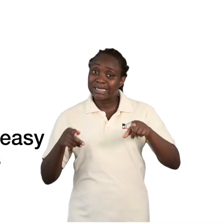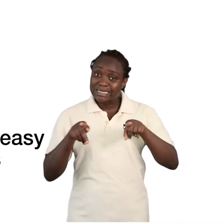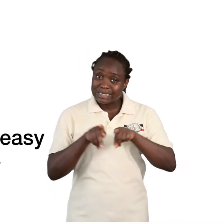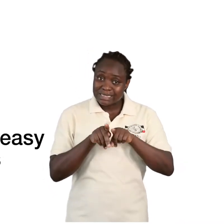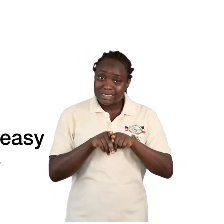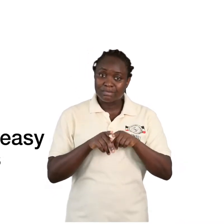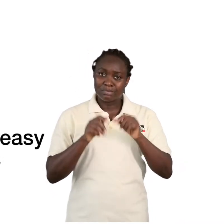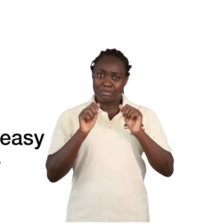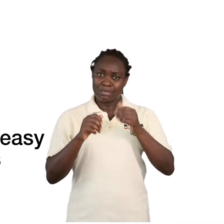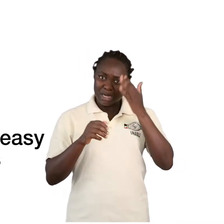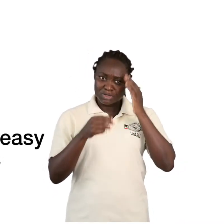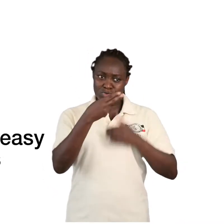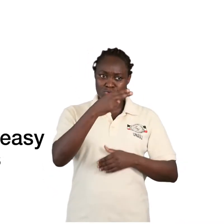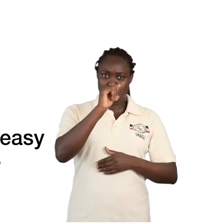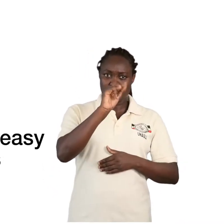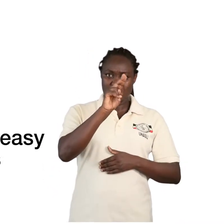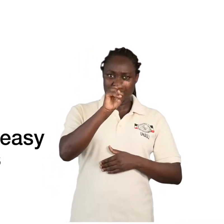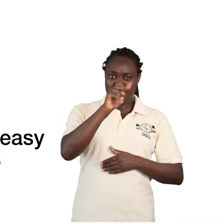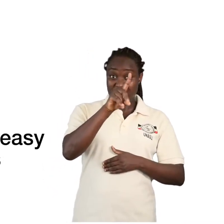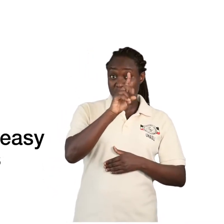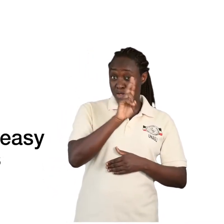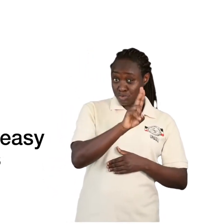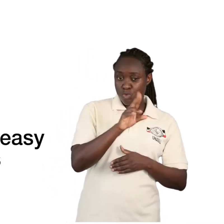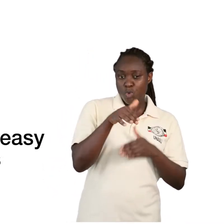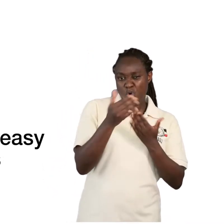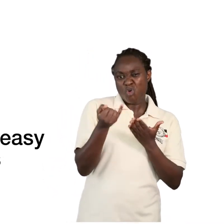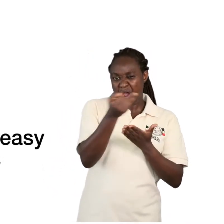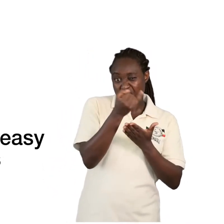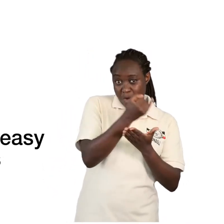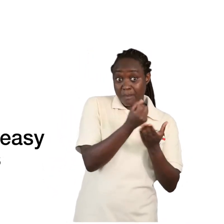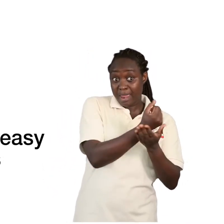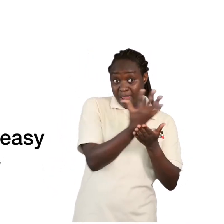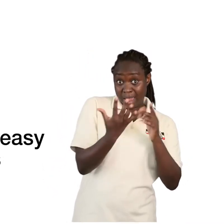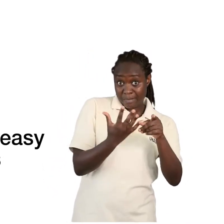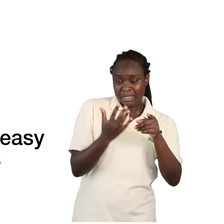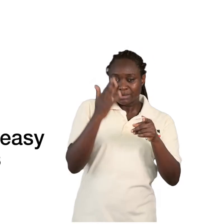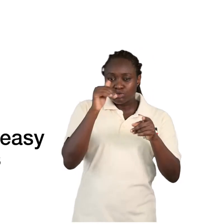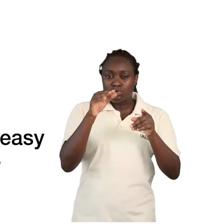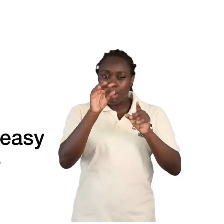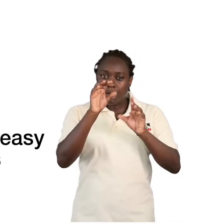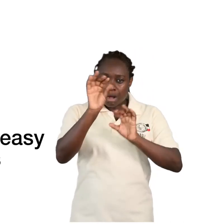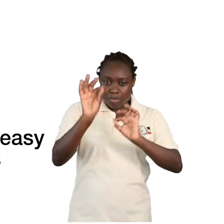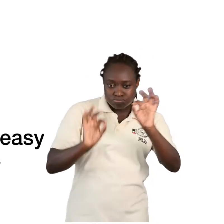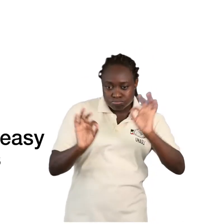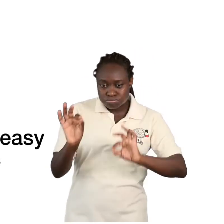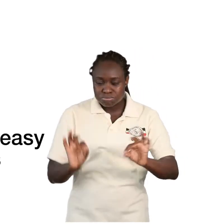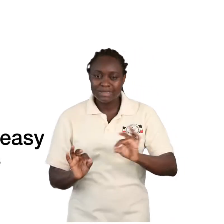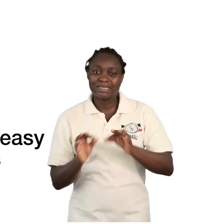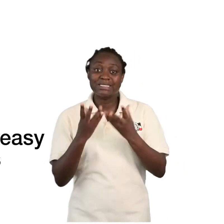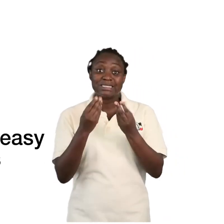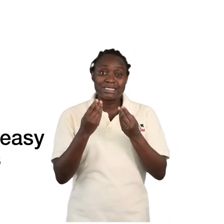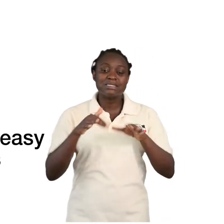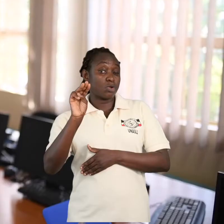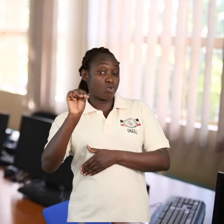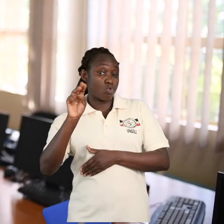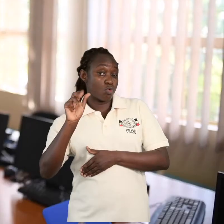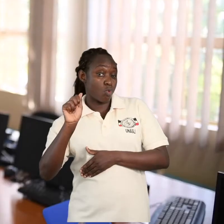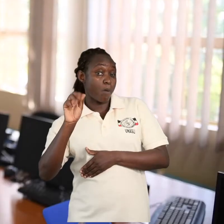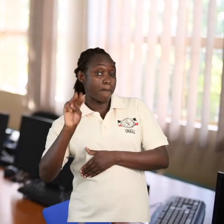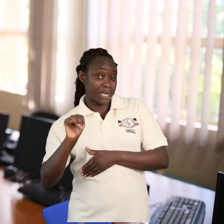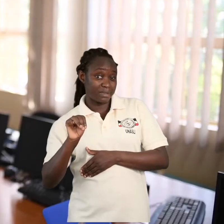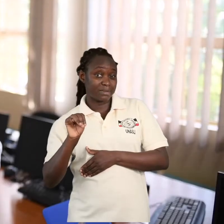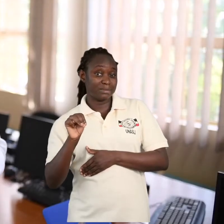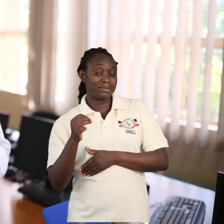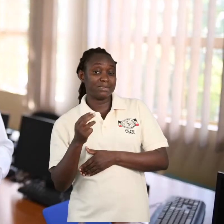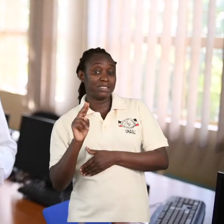split the Hindu-Arabic numerals such that it makes it easy for us to write the Roman numerals.